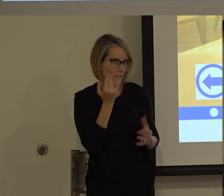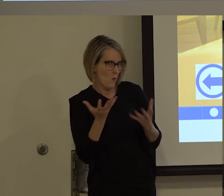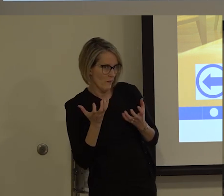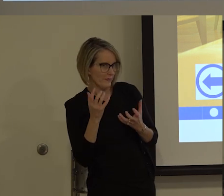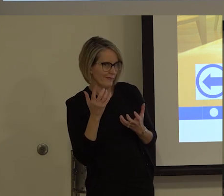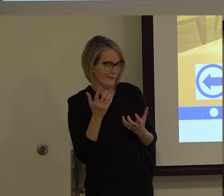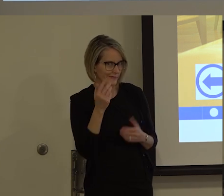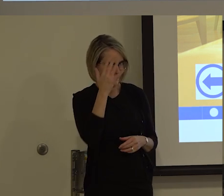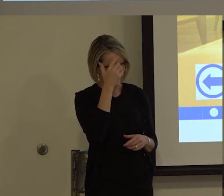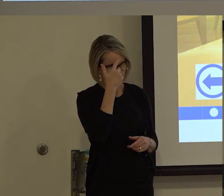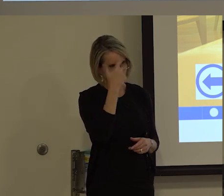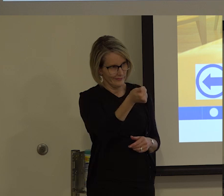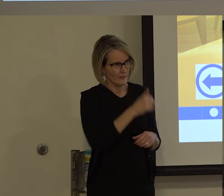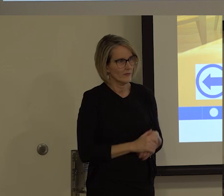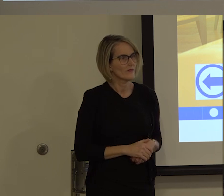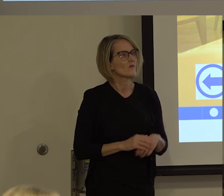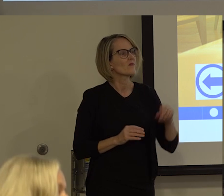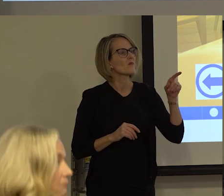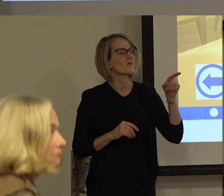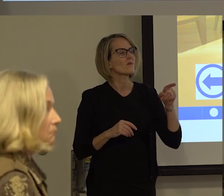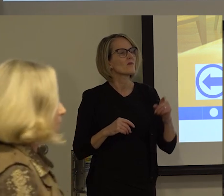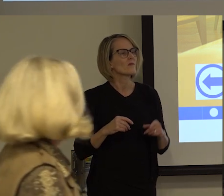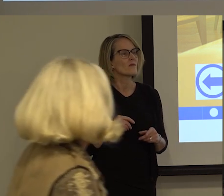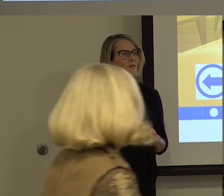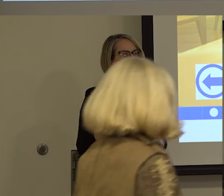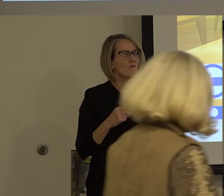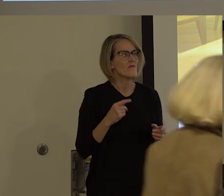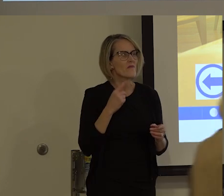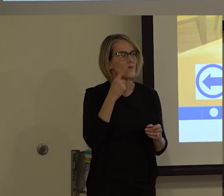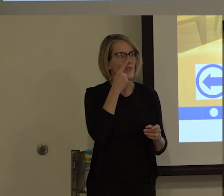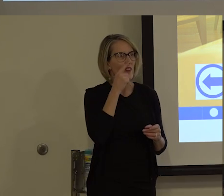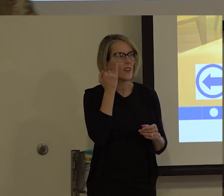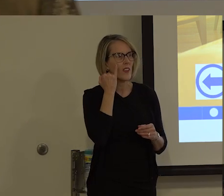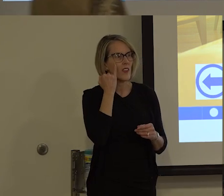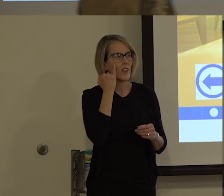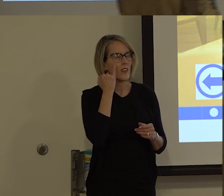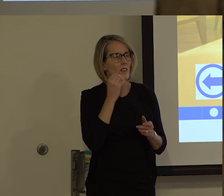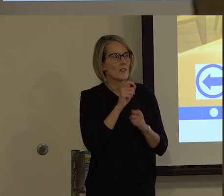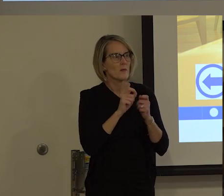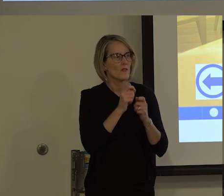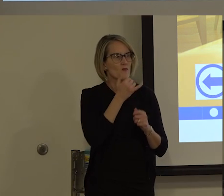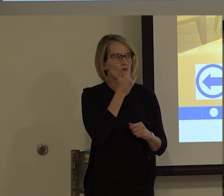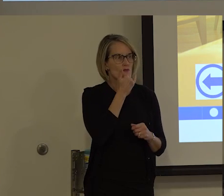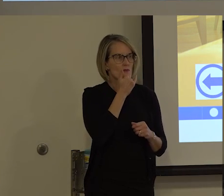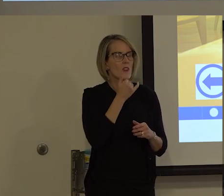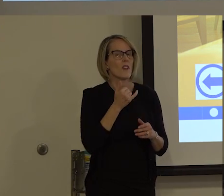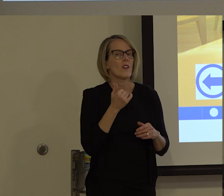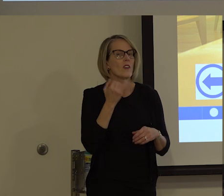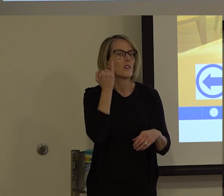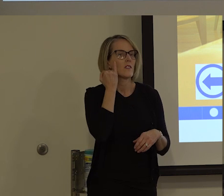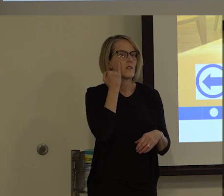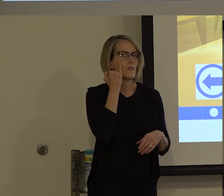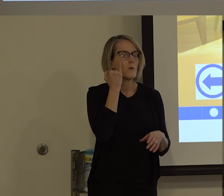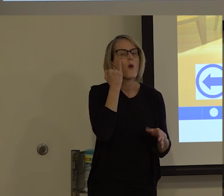can do that. And so you can add feedback when they get it wrong. Mhm. Can it be specified based on their attempt? Like if they just forget